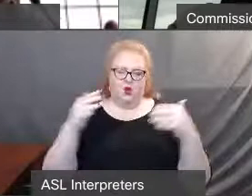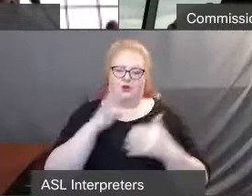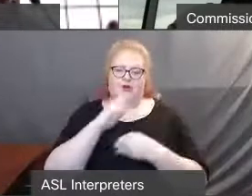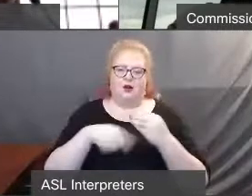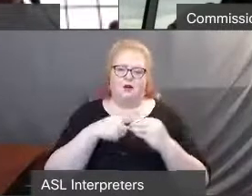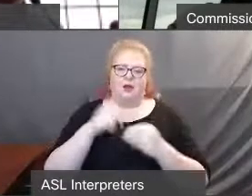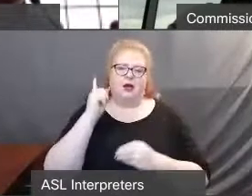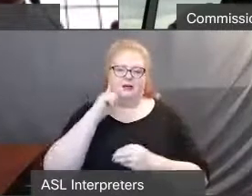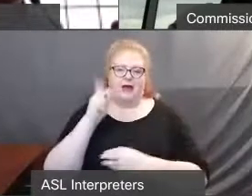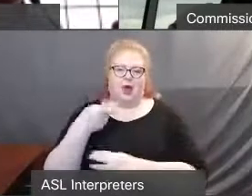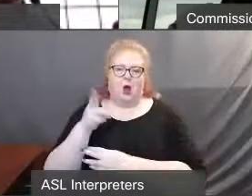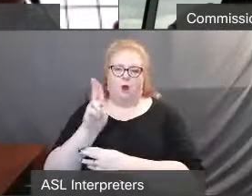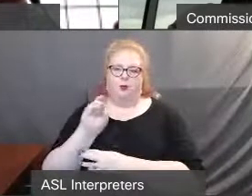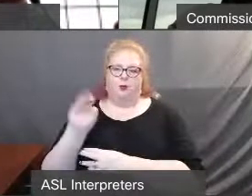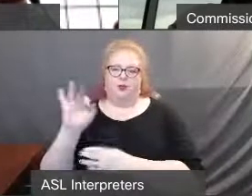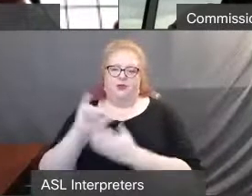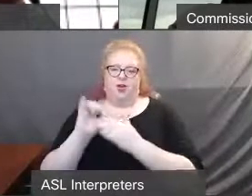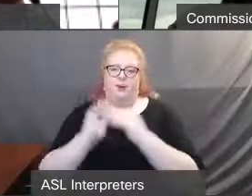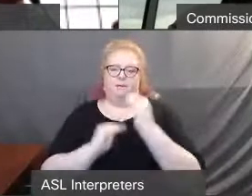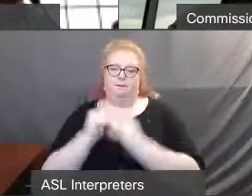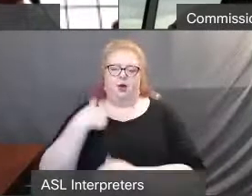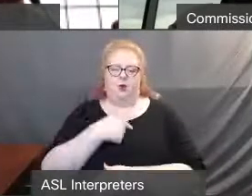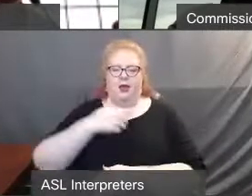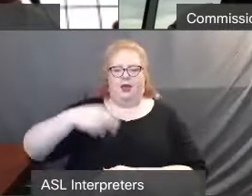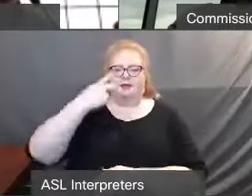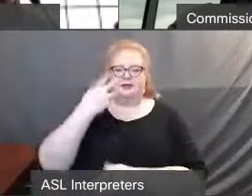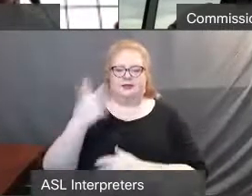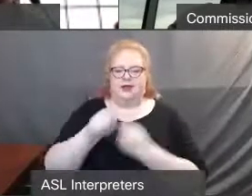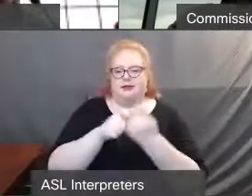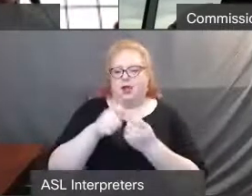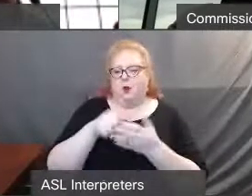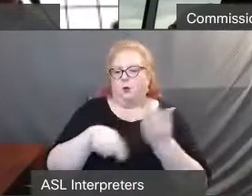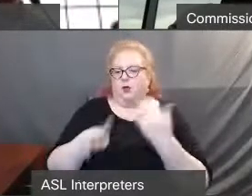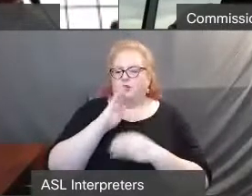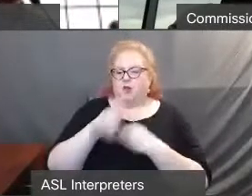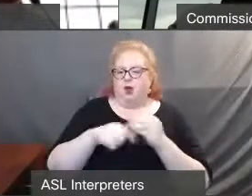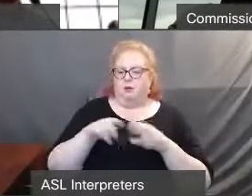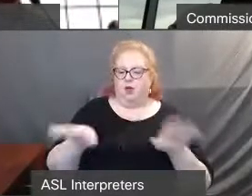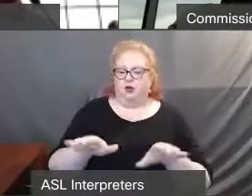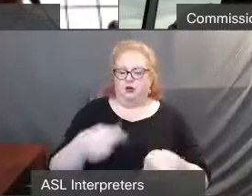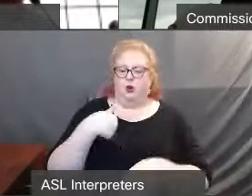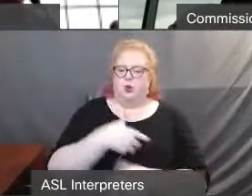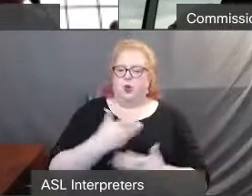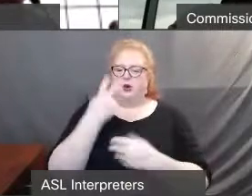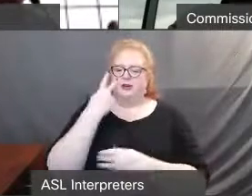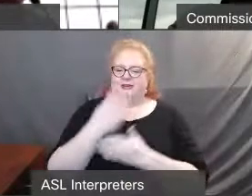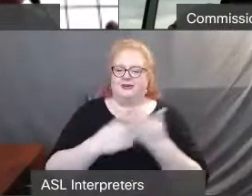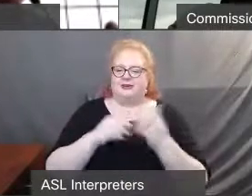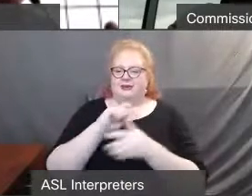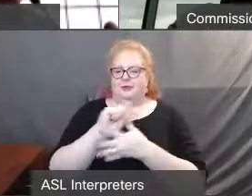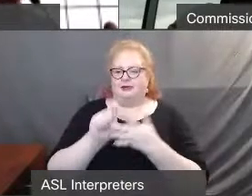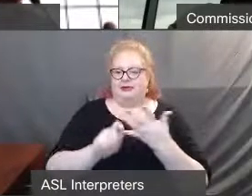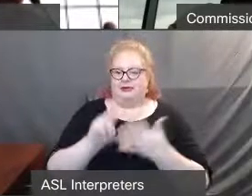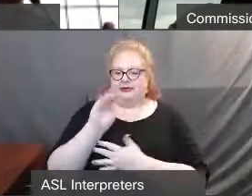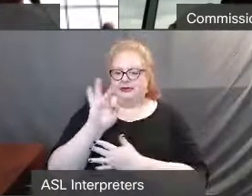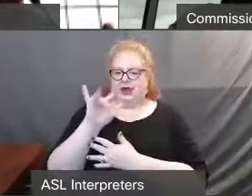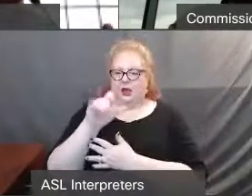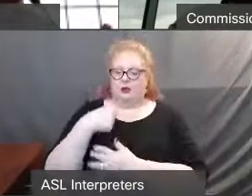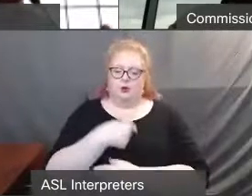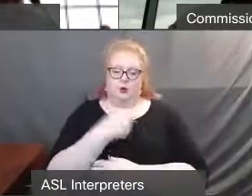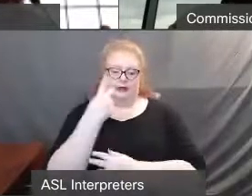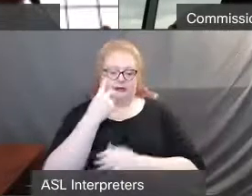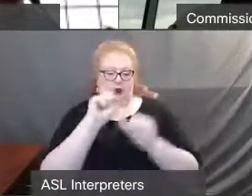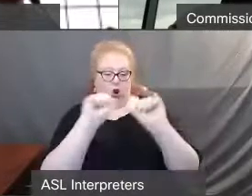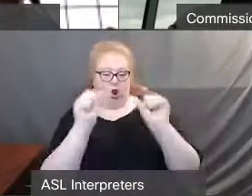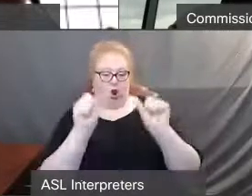in this building. We haven't seen what exactly they're talking about doing. So we would like to see some details. When we look at the architectural drawings, we see metal